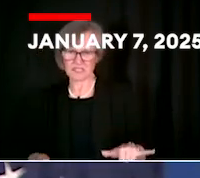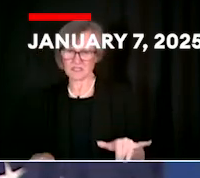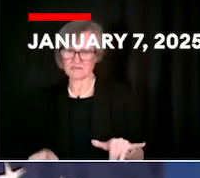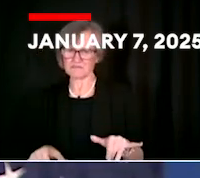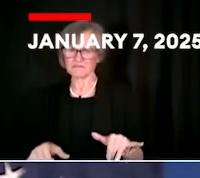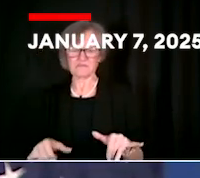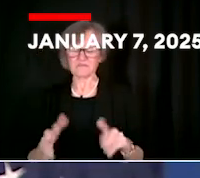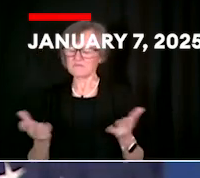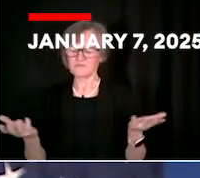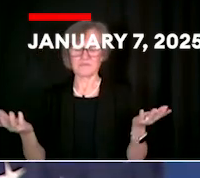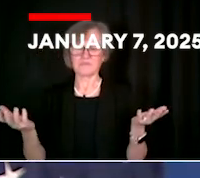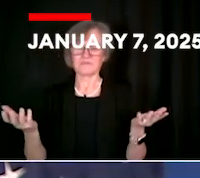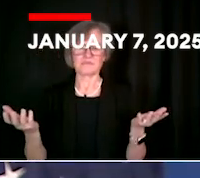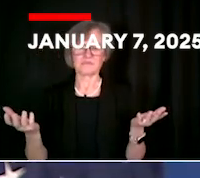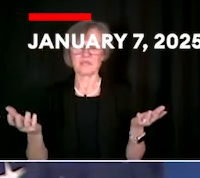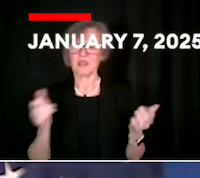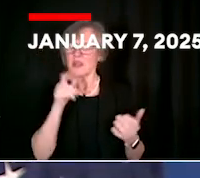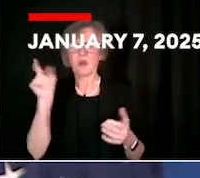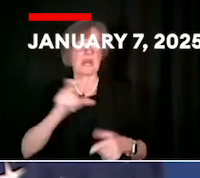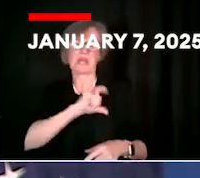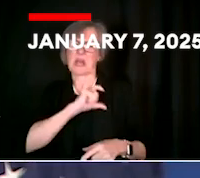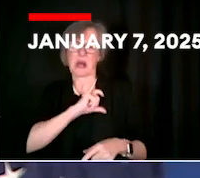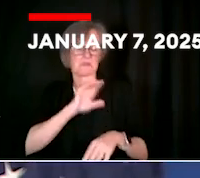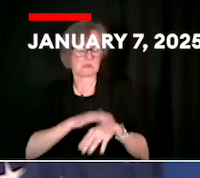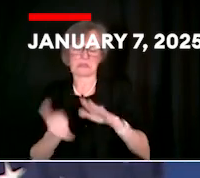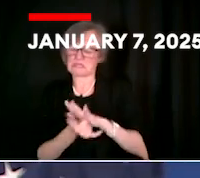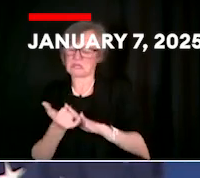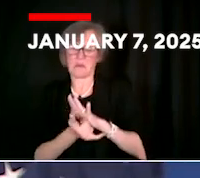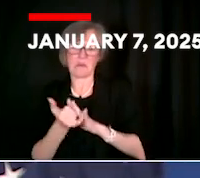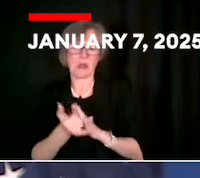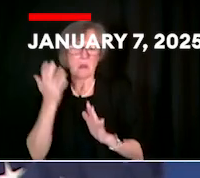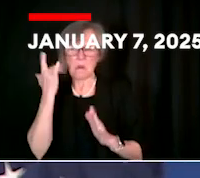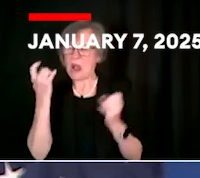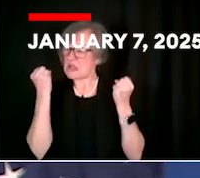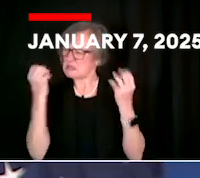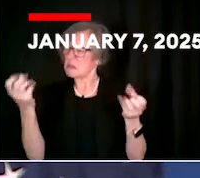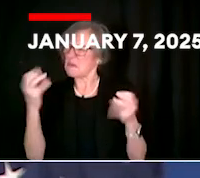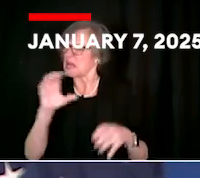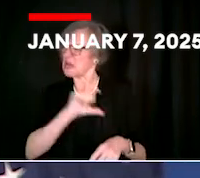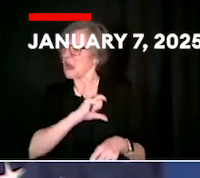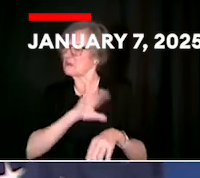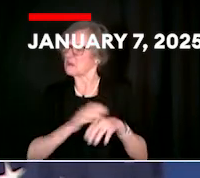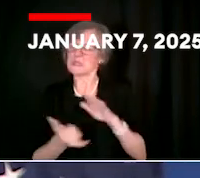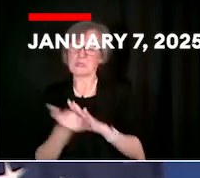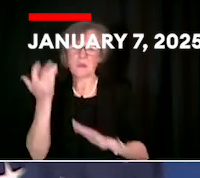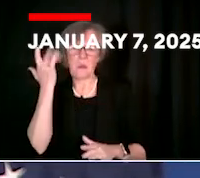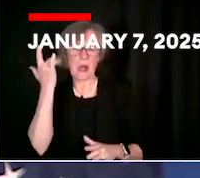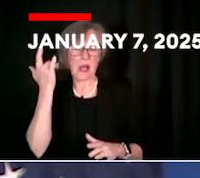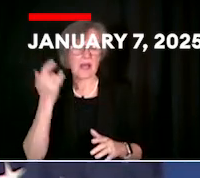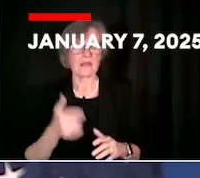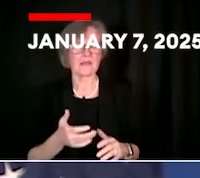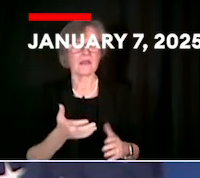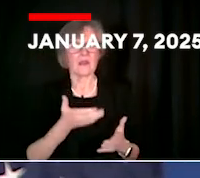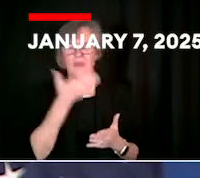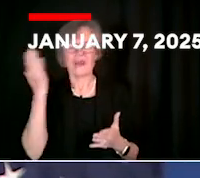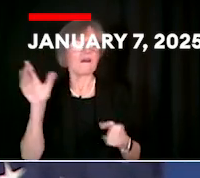don't need cops on our subway system. Why are you putting too many cops on our subway system? It's just that they don't have a full scope of